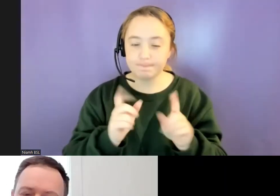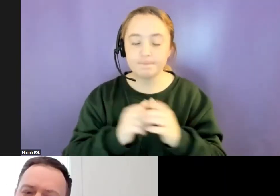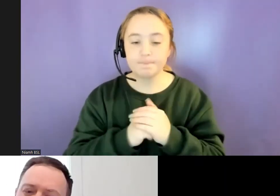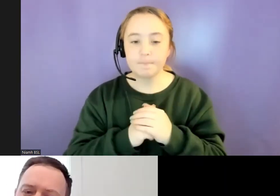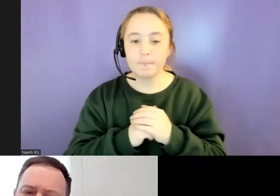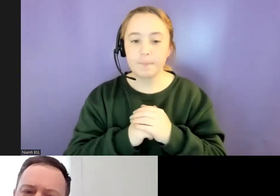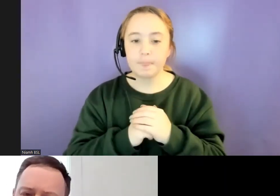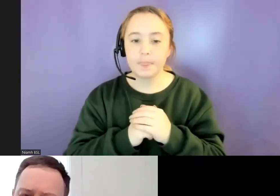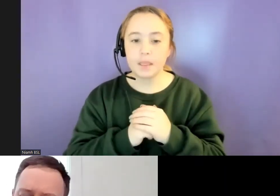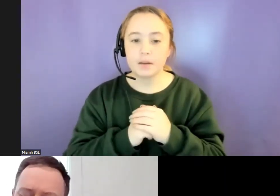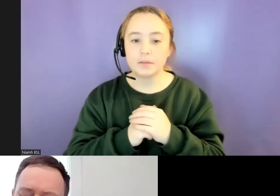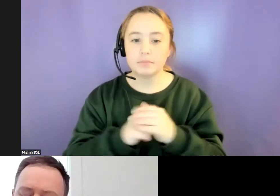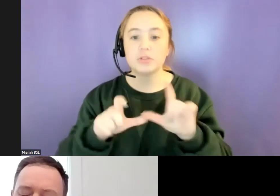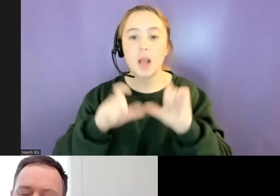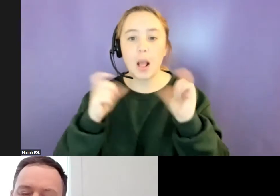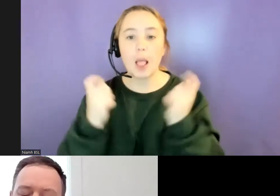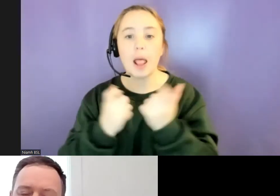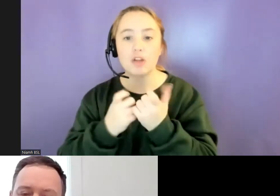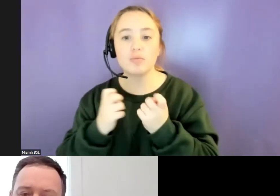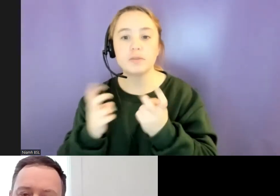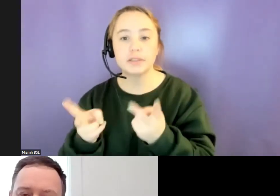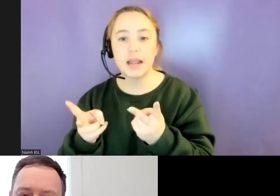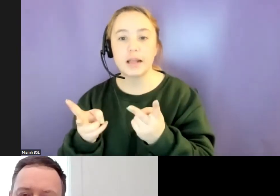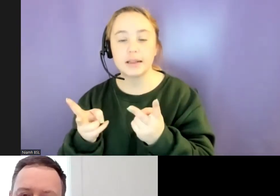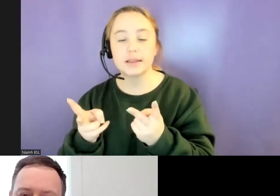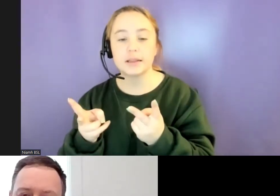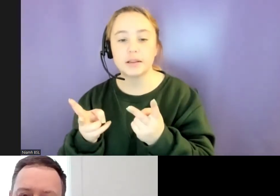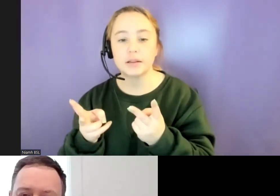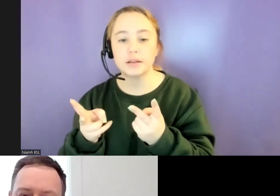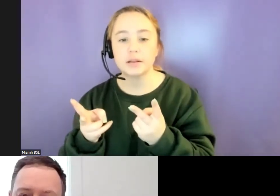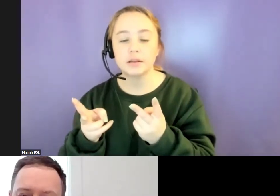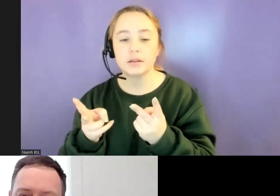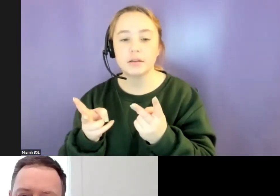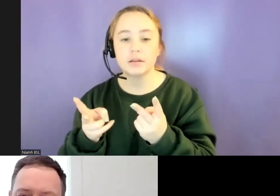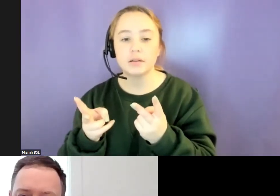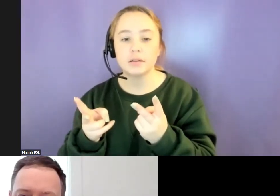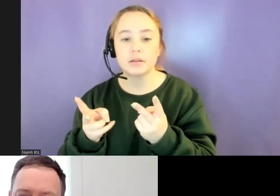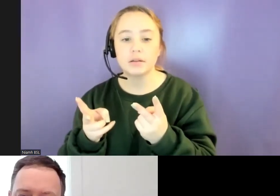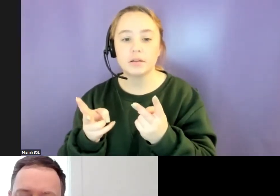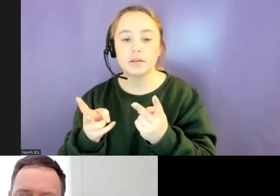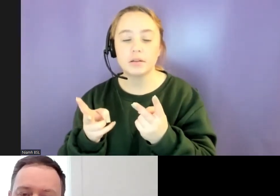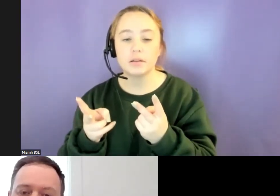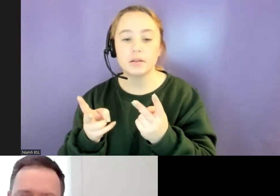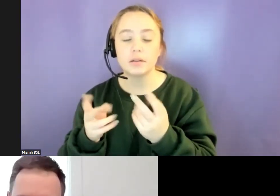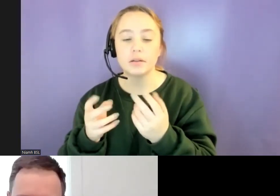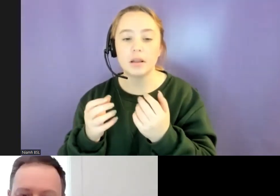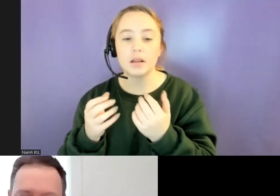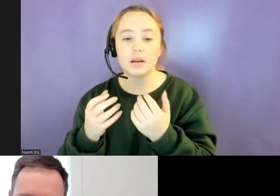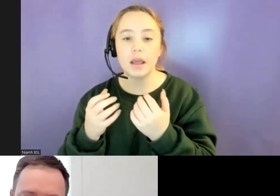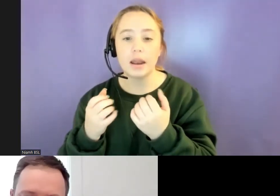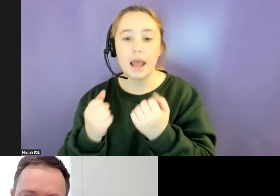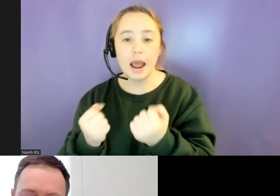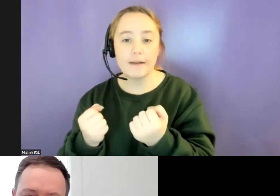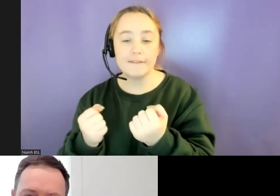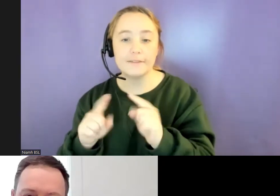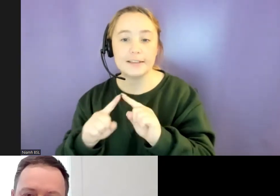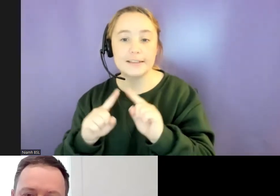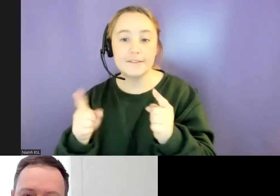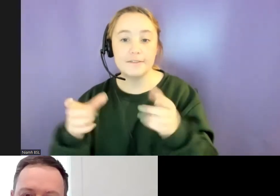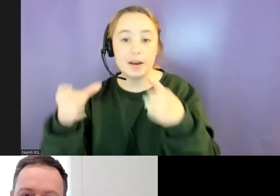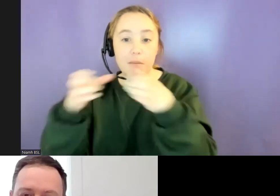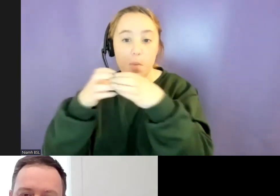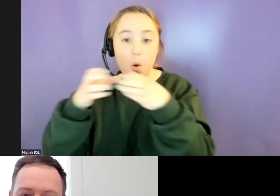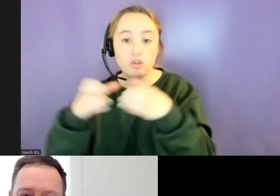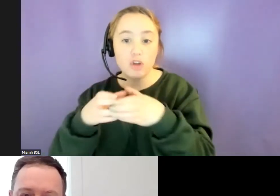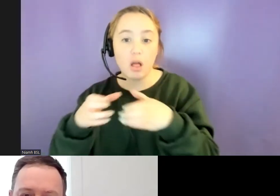a kind of a classroom format, and we have a number of different modules within Journey